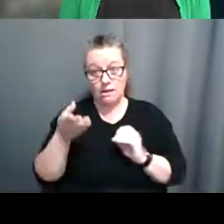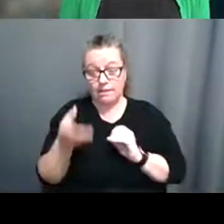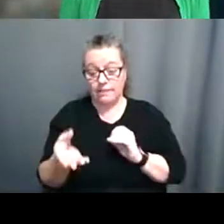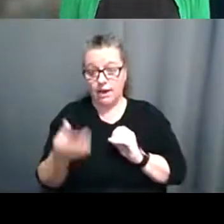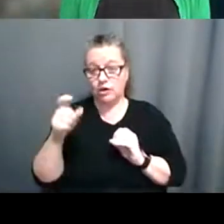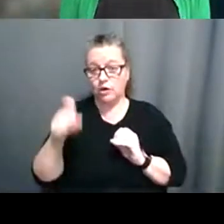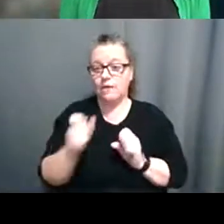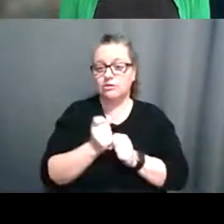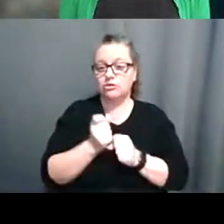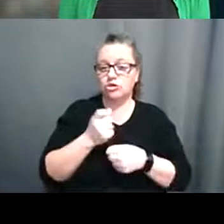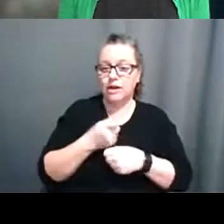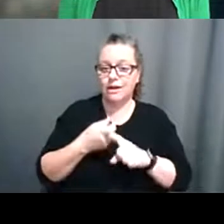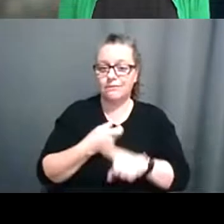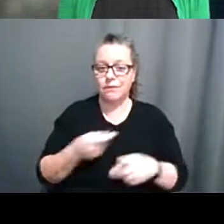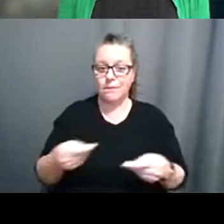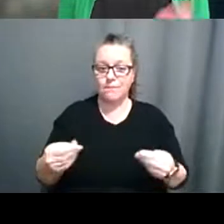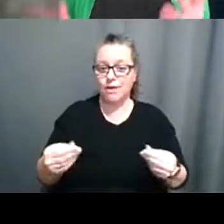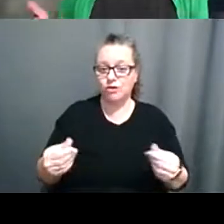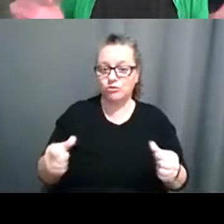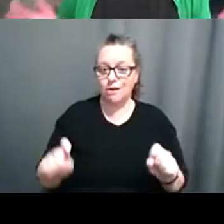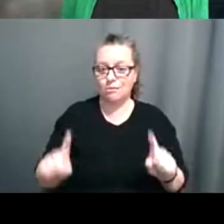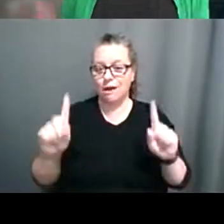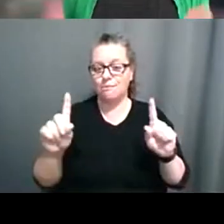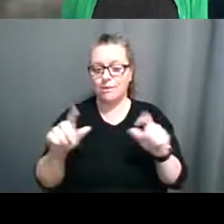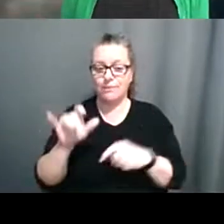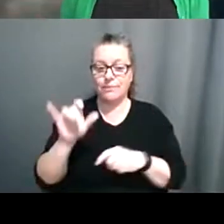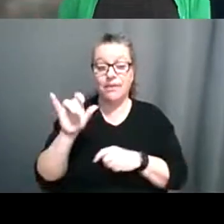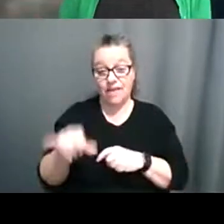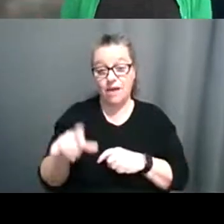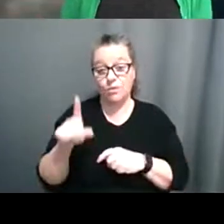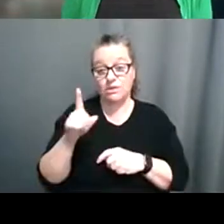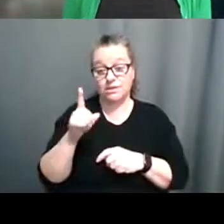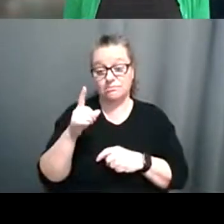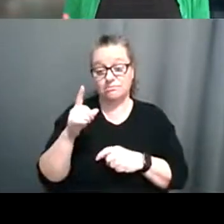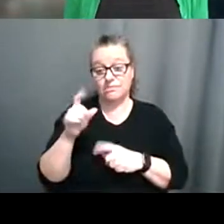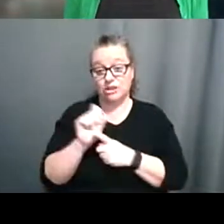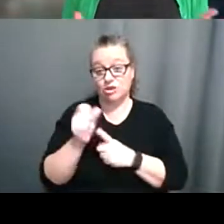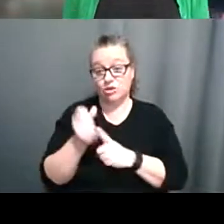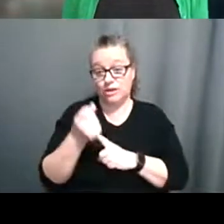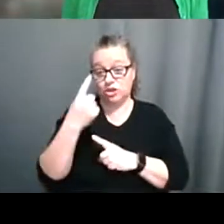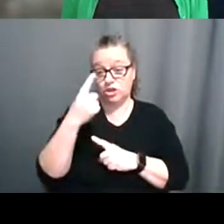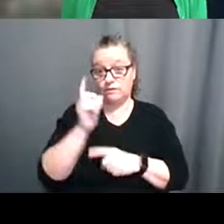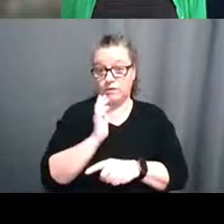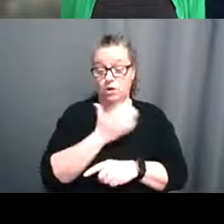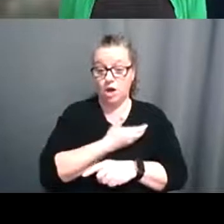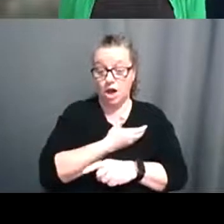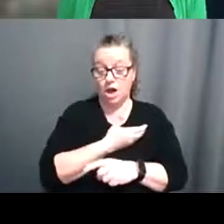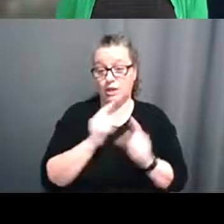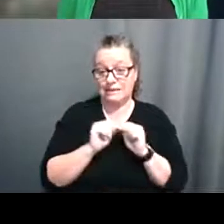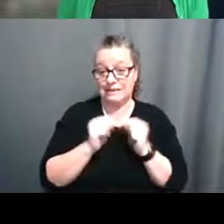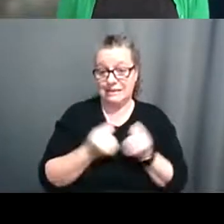to create it from the ground up. And that was the case for our team. We had a dearth of